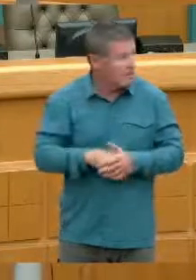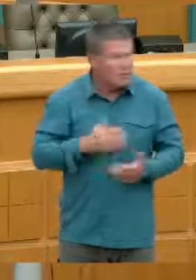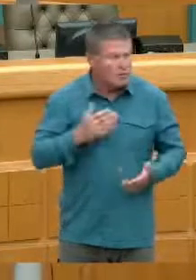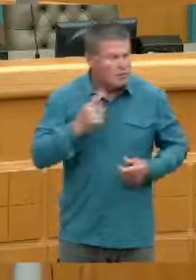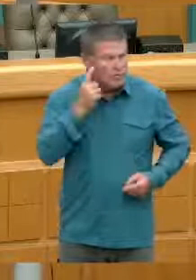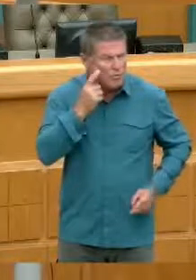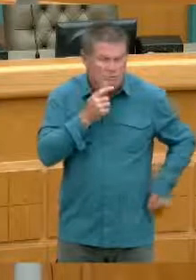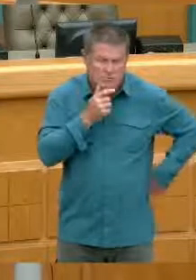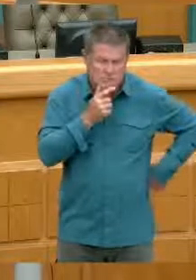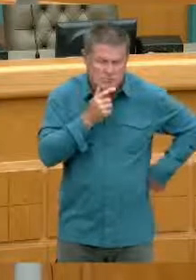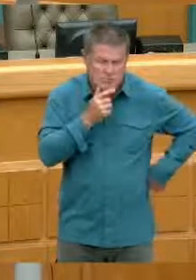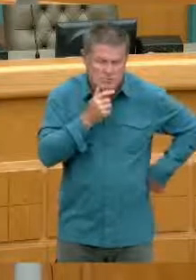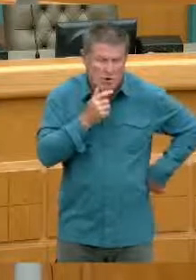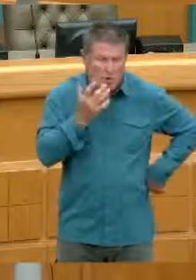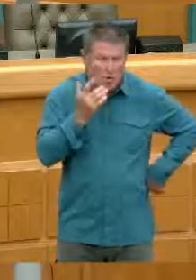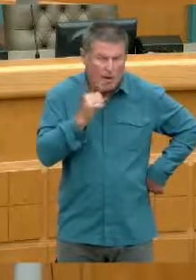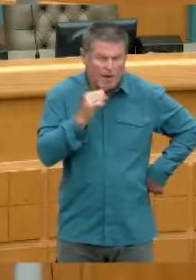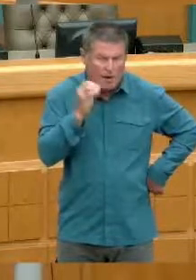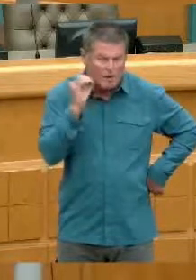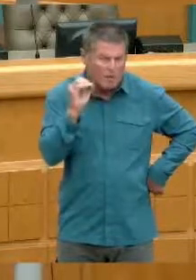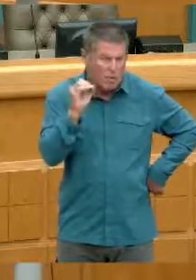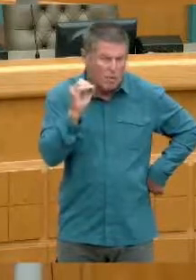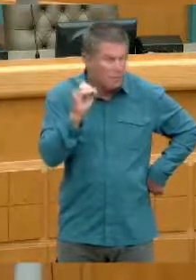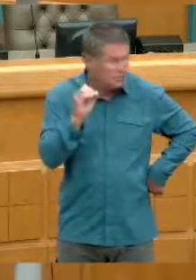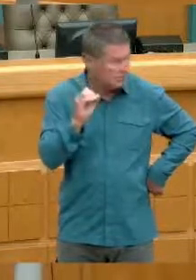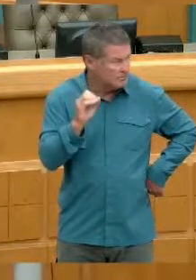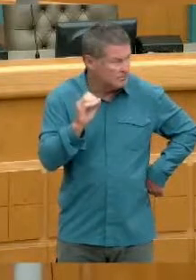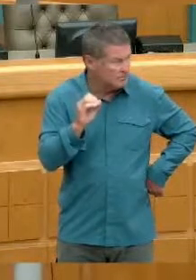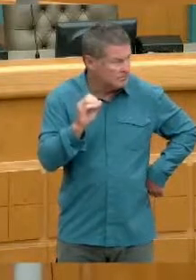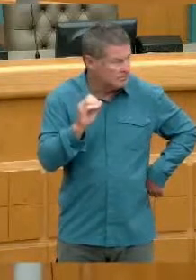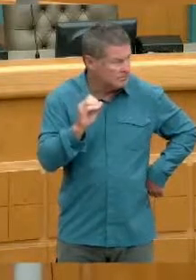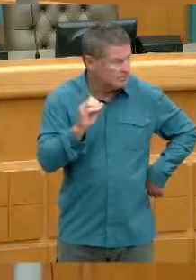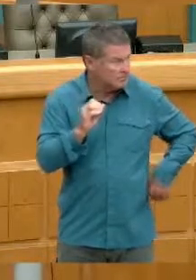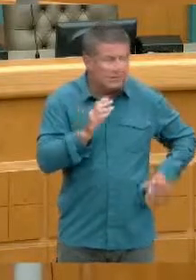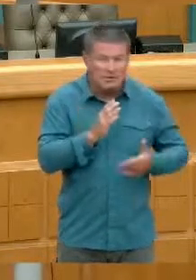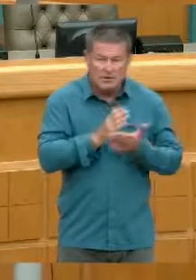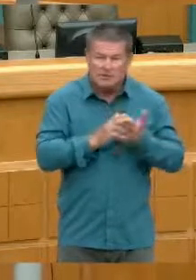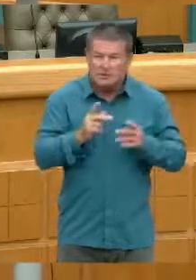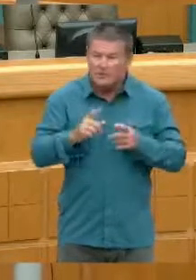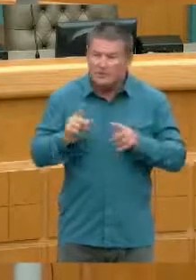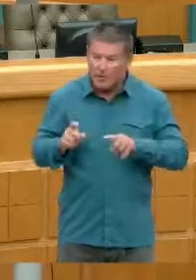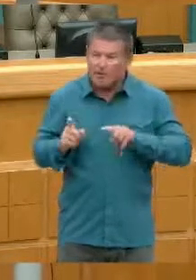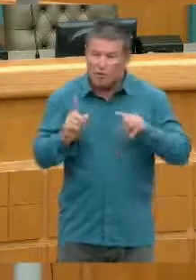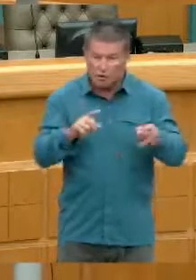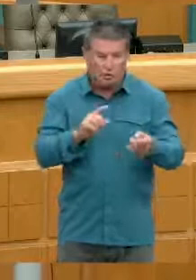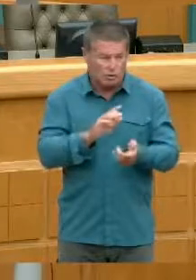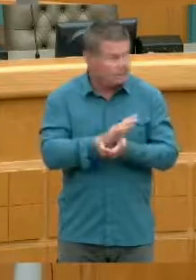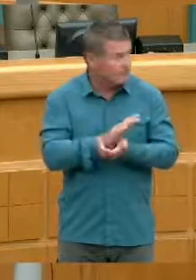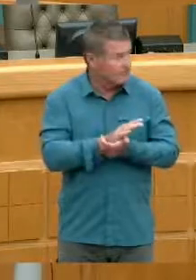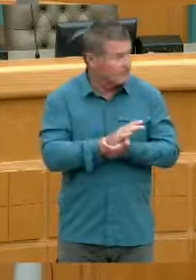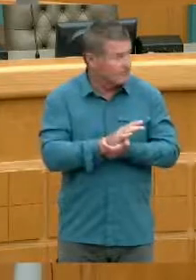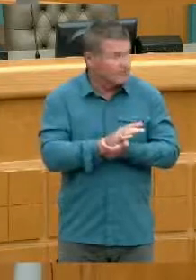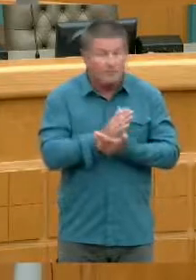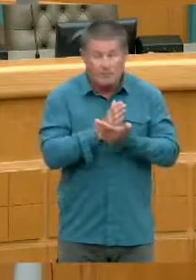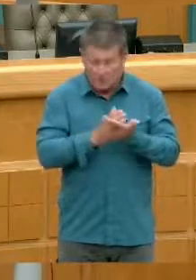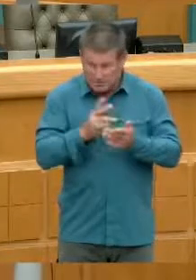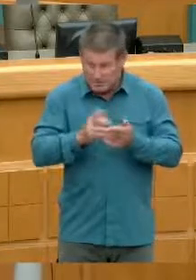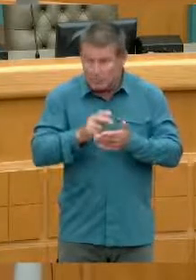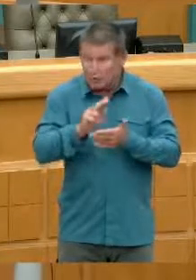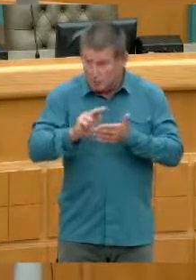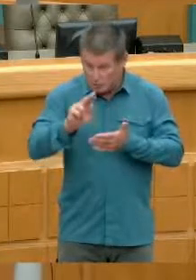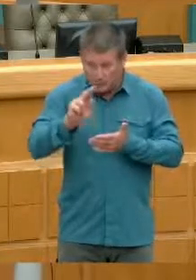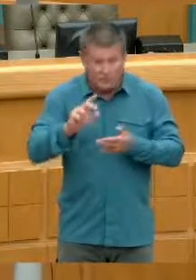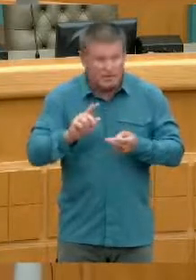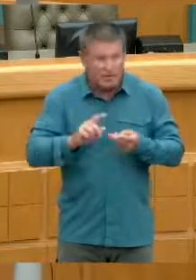wondering, how come it doesn't go down to 0? Well, some people still have to go to the schools. There's still some people at the university.